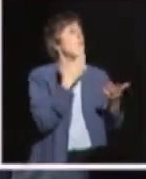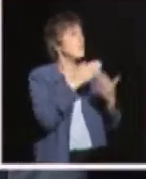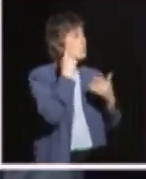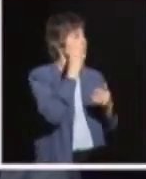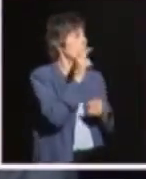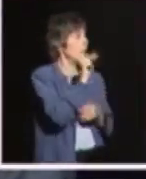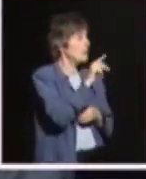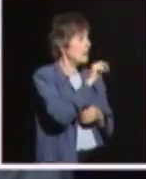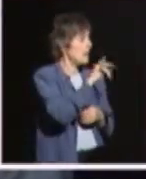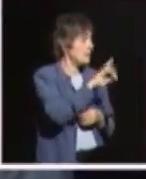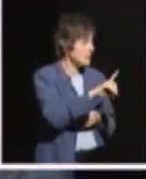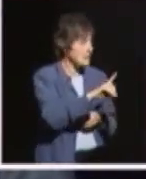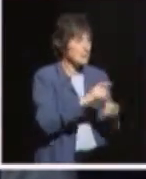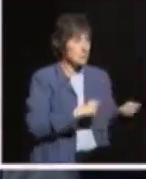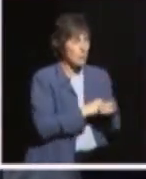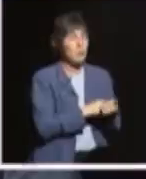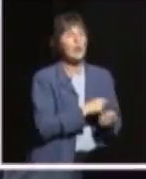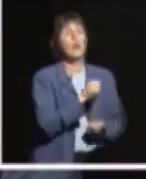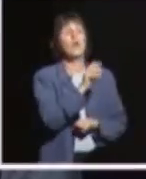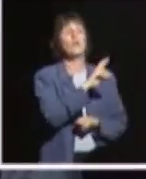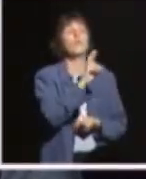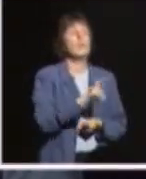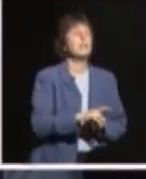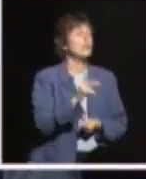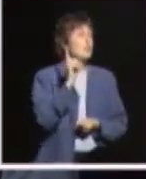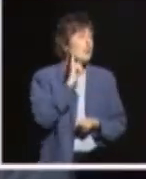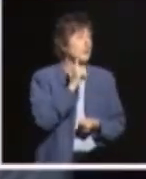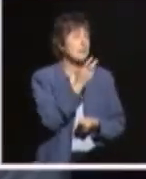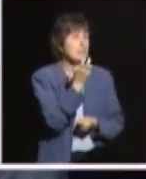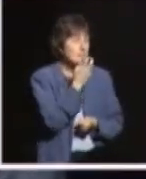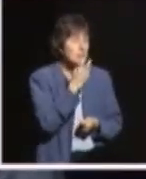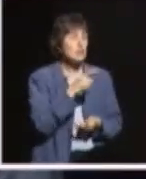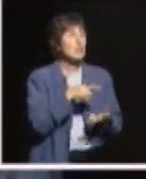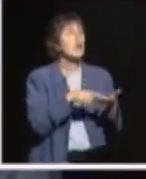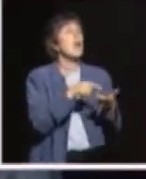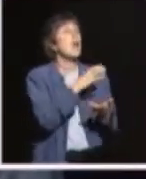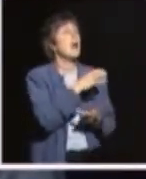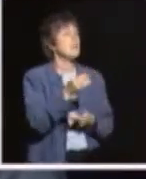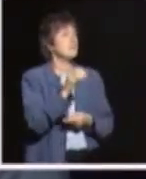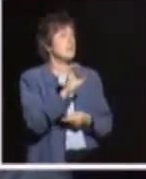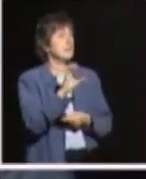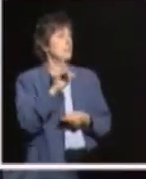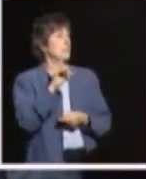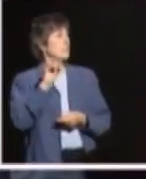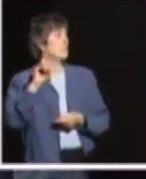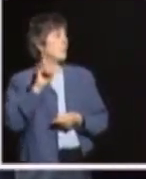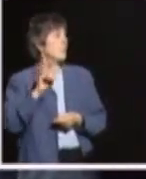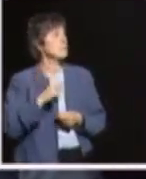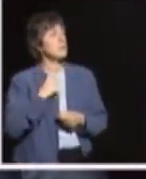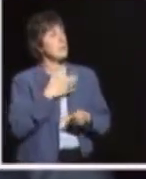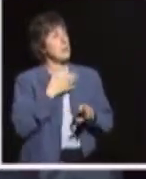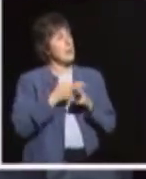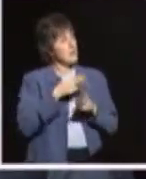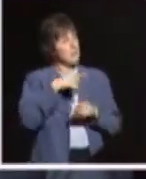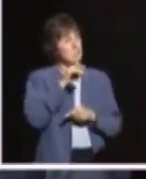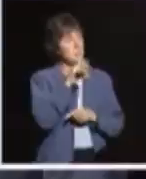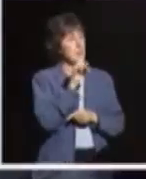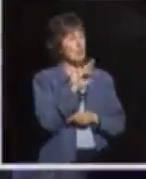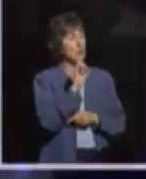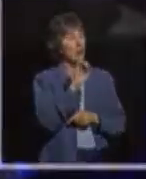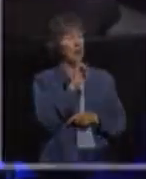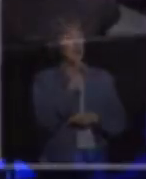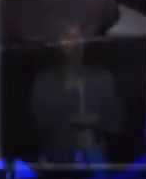of Technology, Rochester Hearing and Speech Center, and the Center for Disability Rights. I'm Peter Iglinski. Good night.